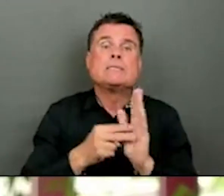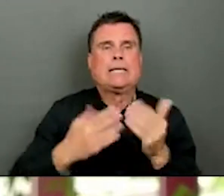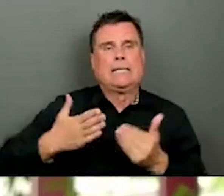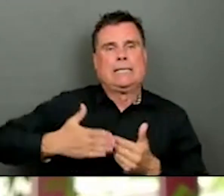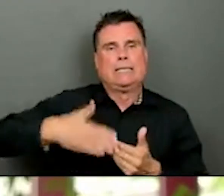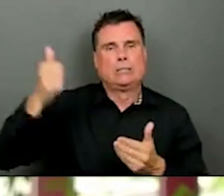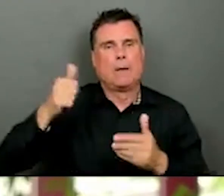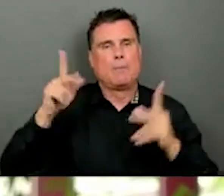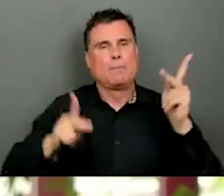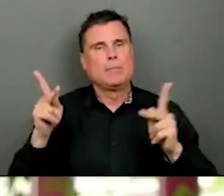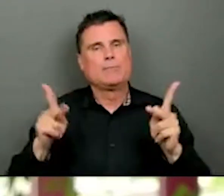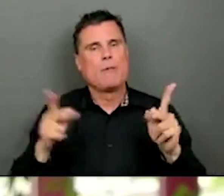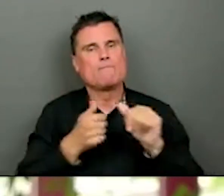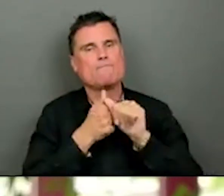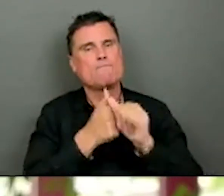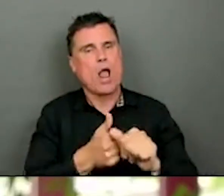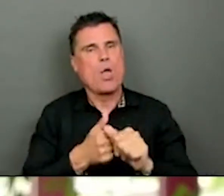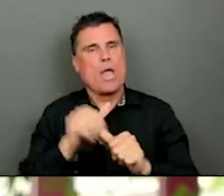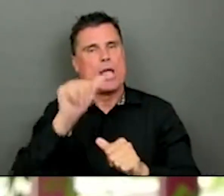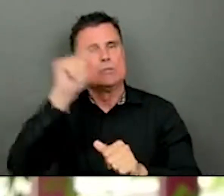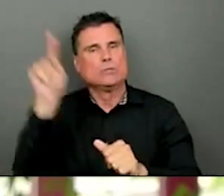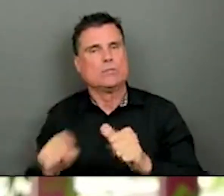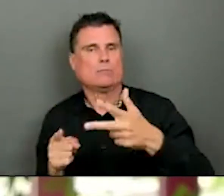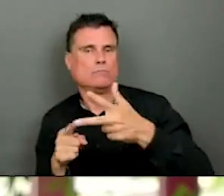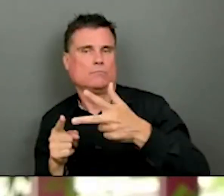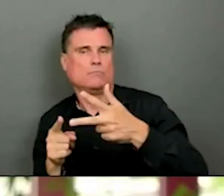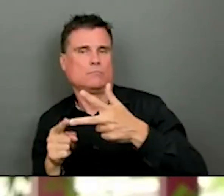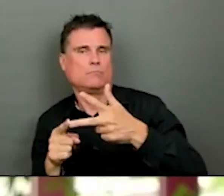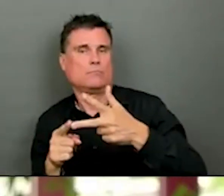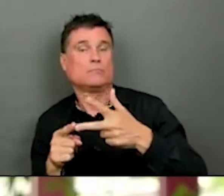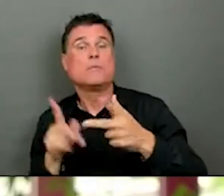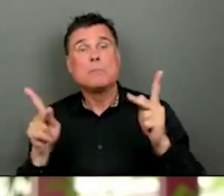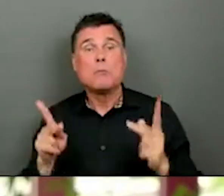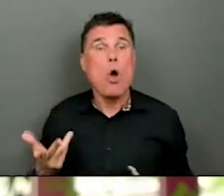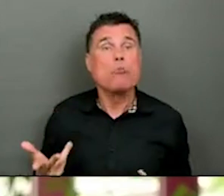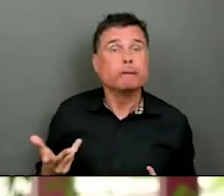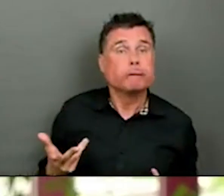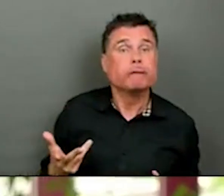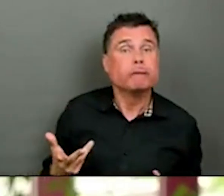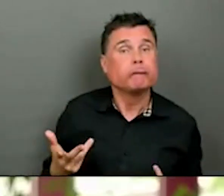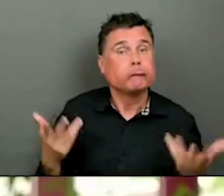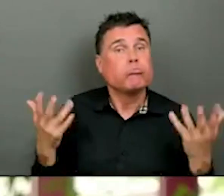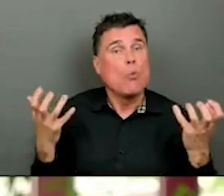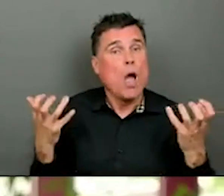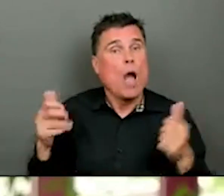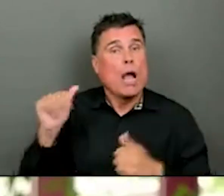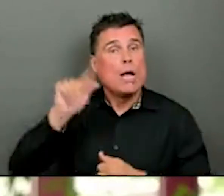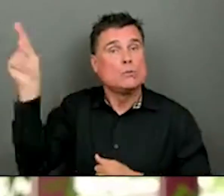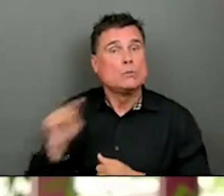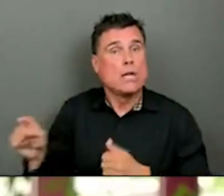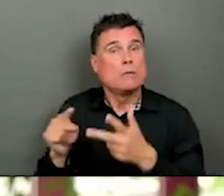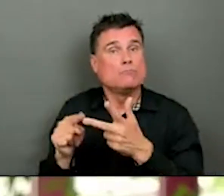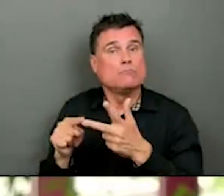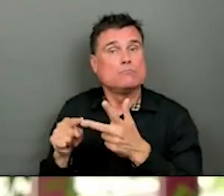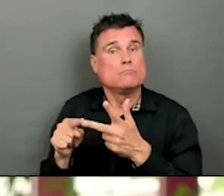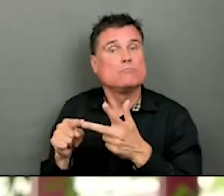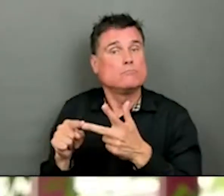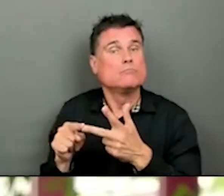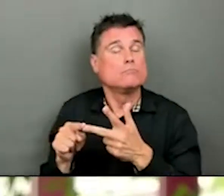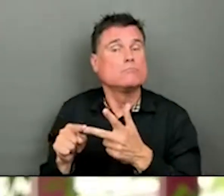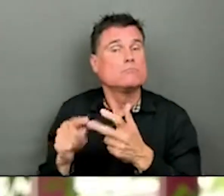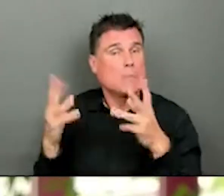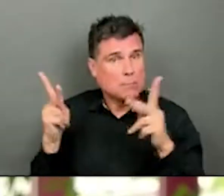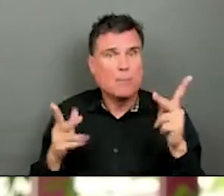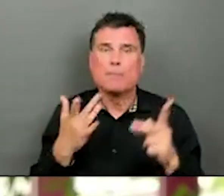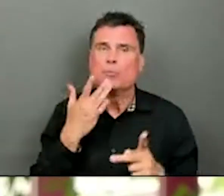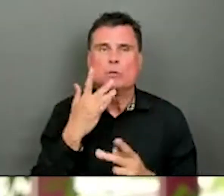And really, people who committed to getting AstraZeneca, when they did, many people committed to getting 2 doses of the same